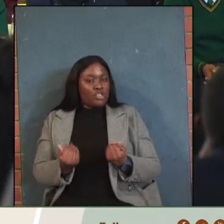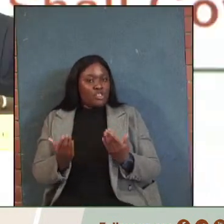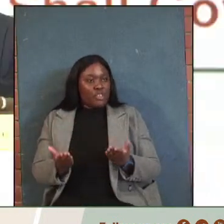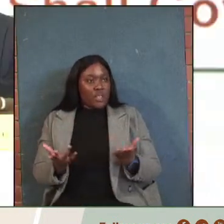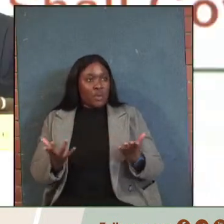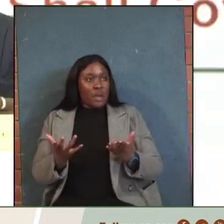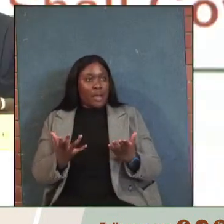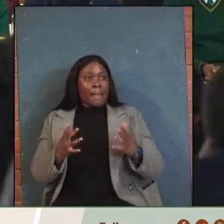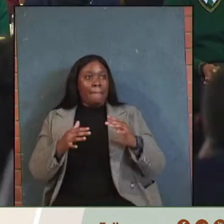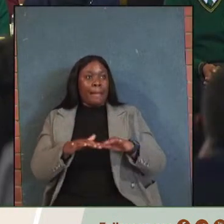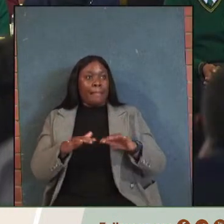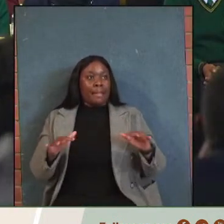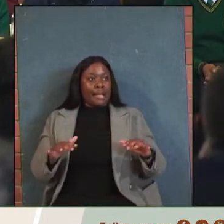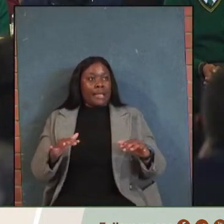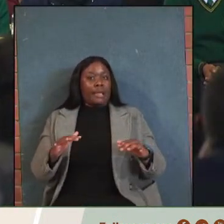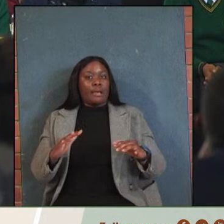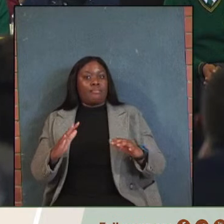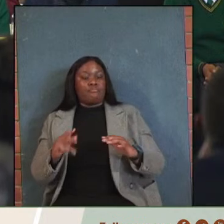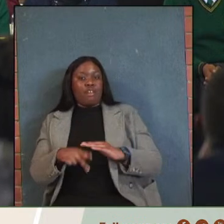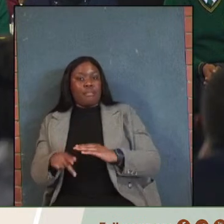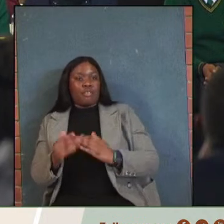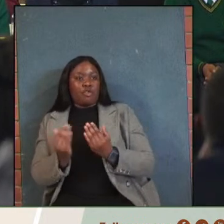public primary schools in Gauteng.